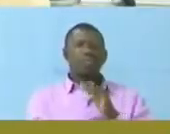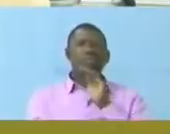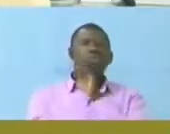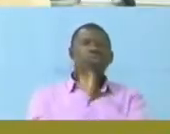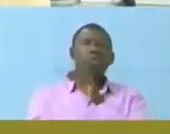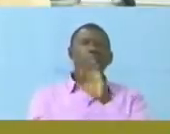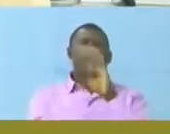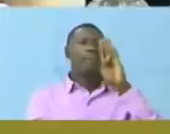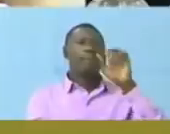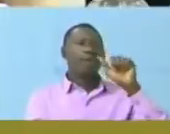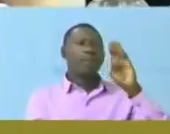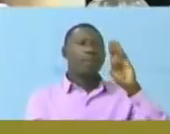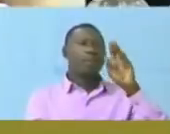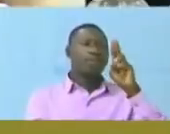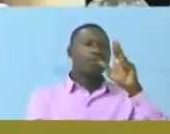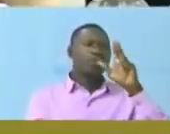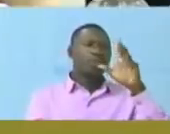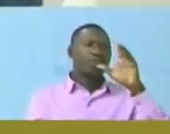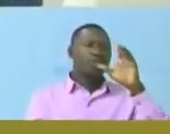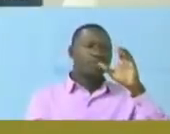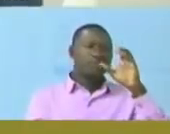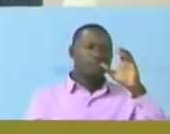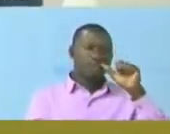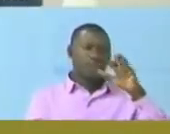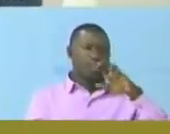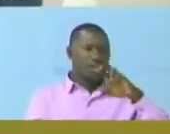office. Didn't you find it